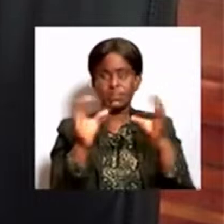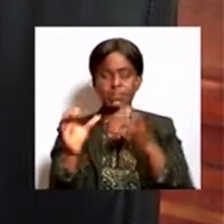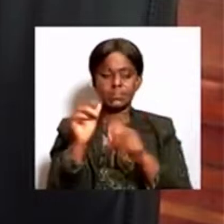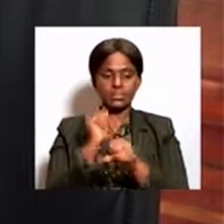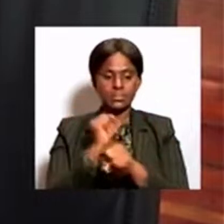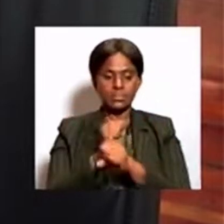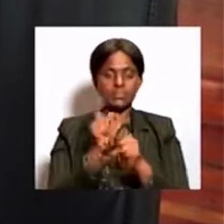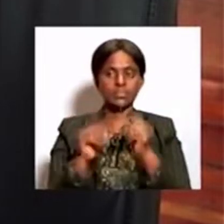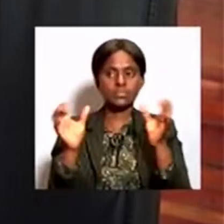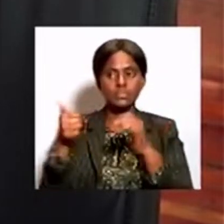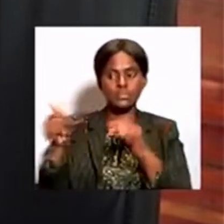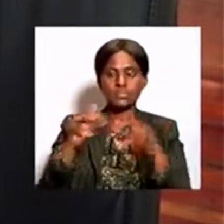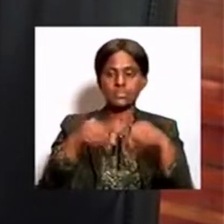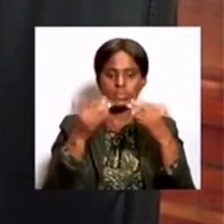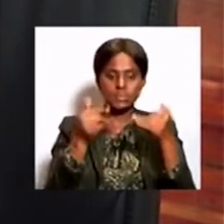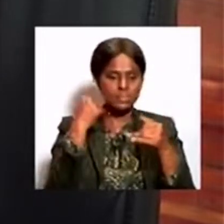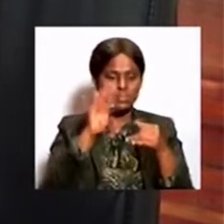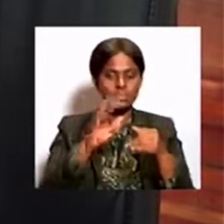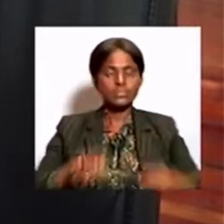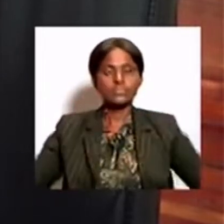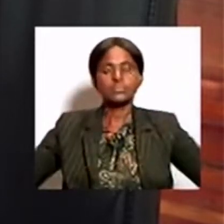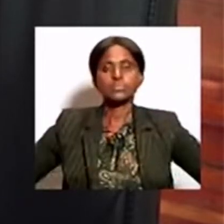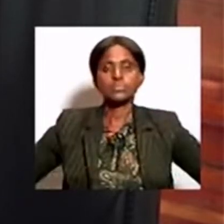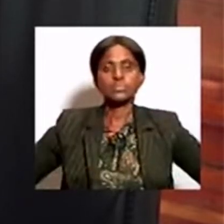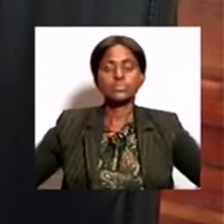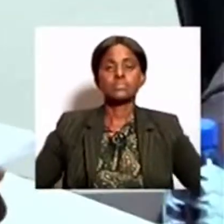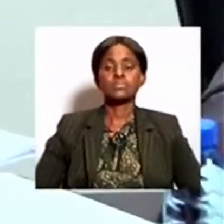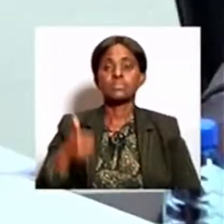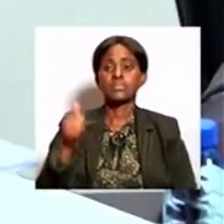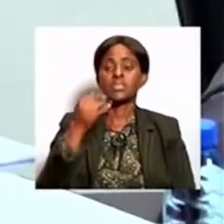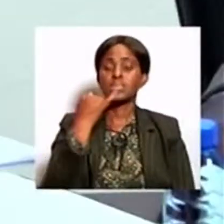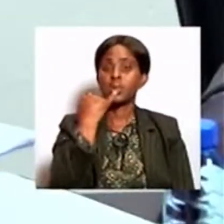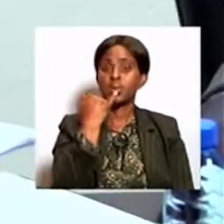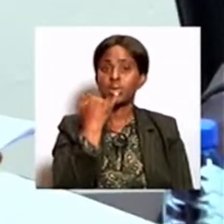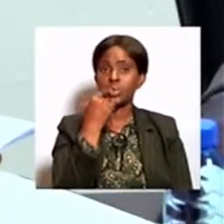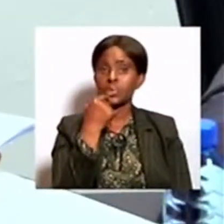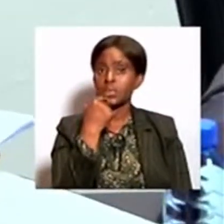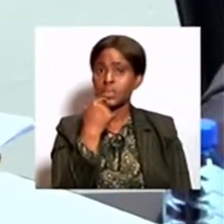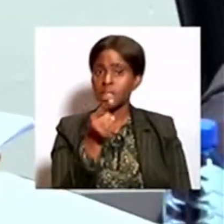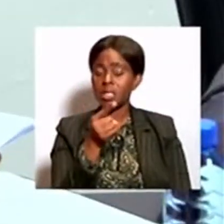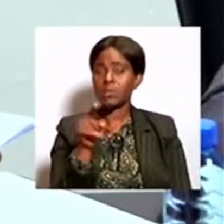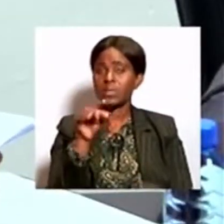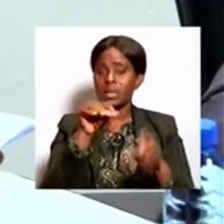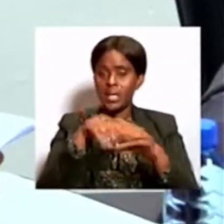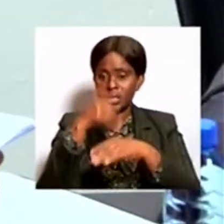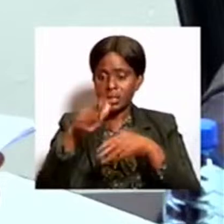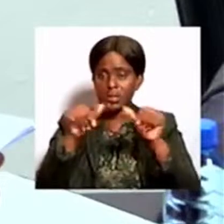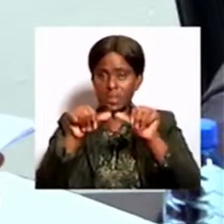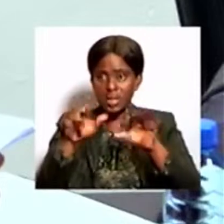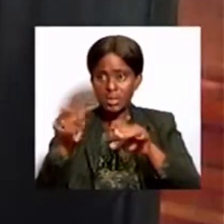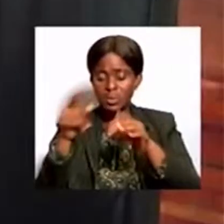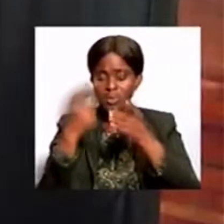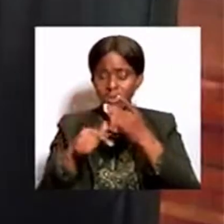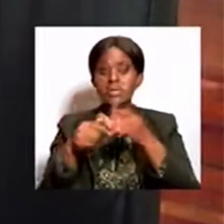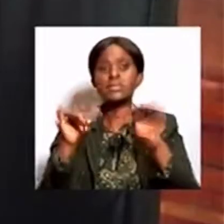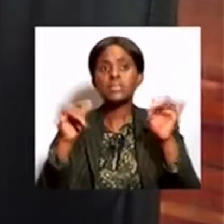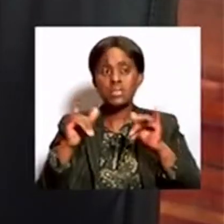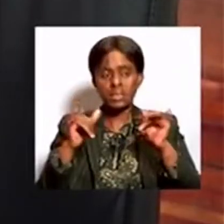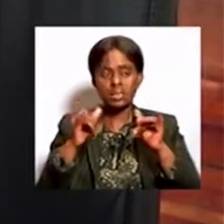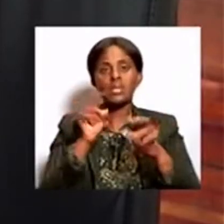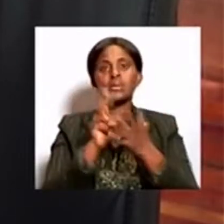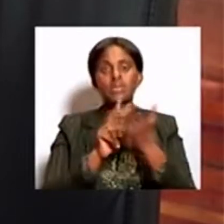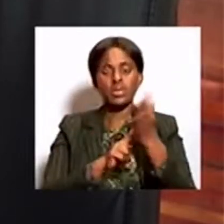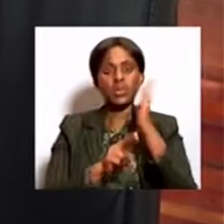is council to provide for their movements. Did you tell the external auditors what you are telling us? Yes, it was